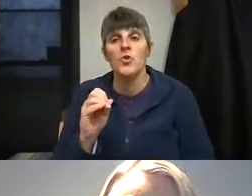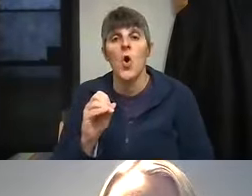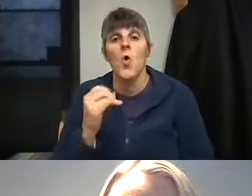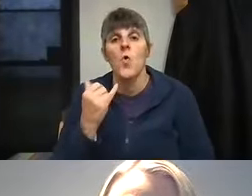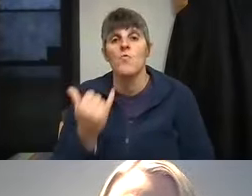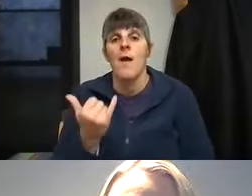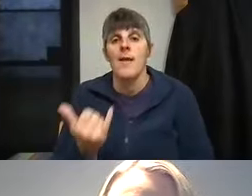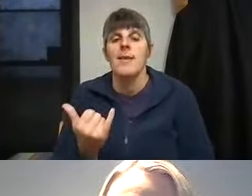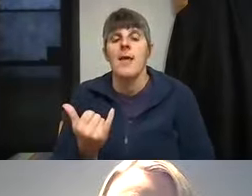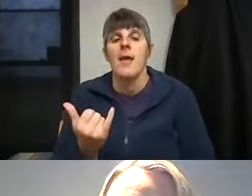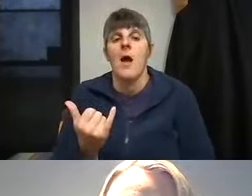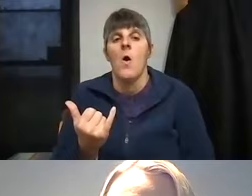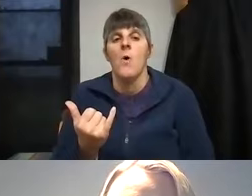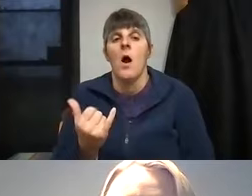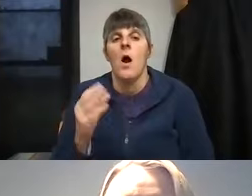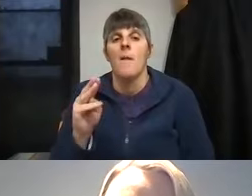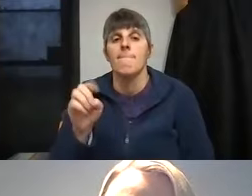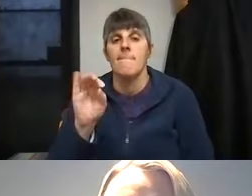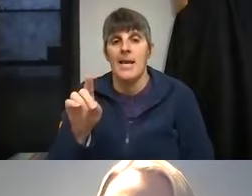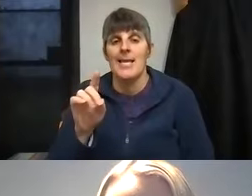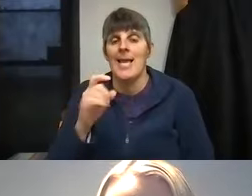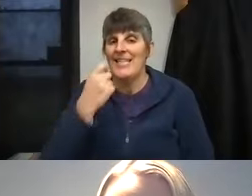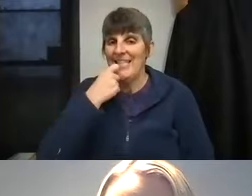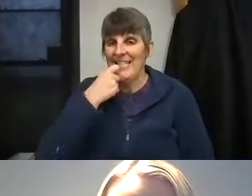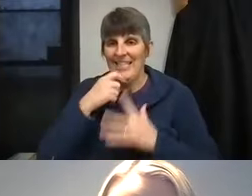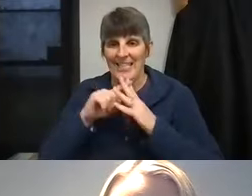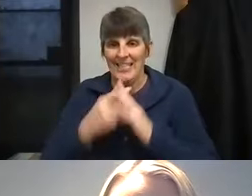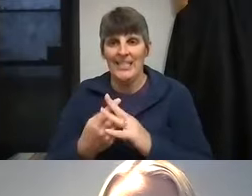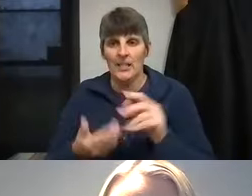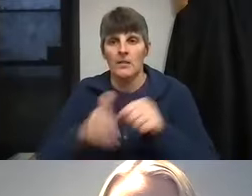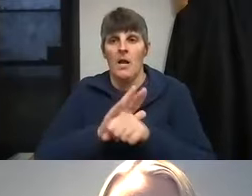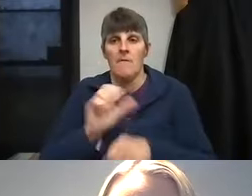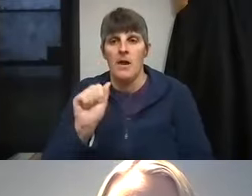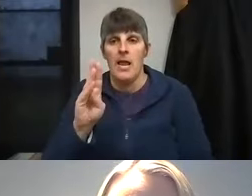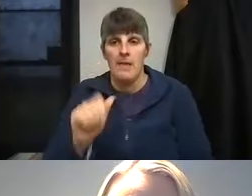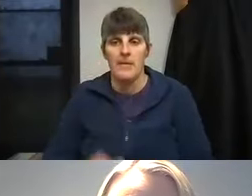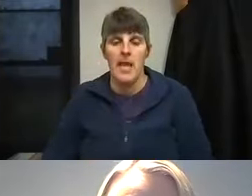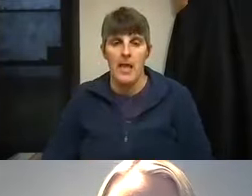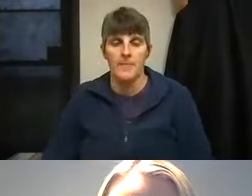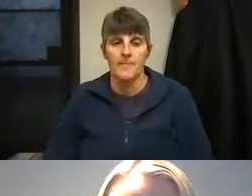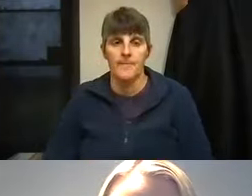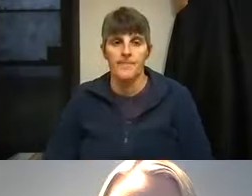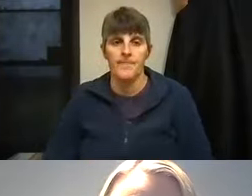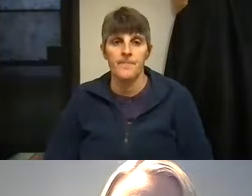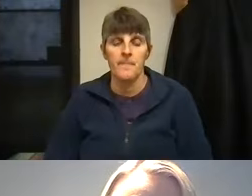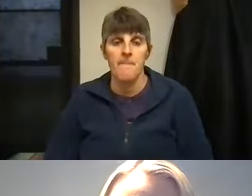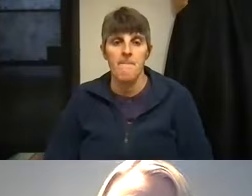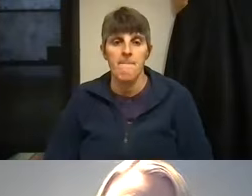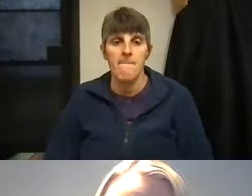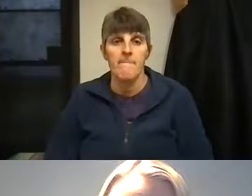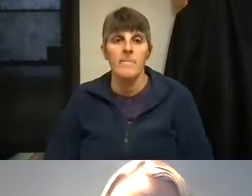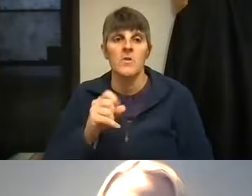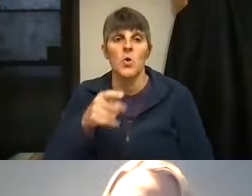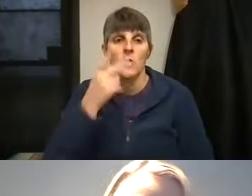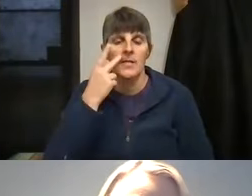right now, Medicaid is just starting to cover ABA services. So you